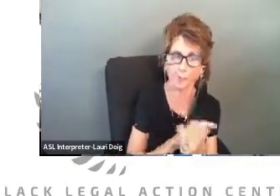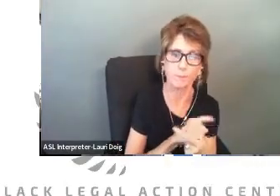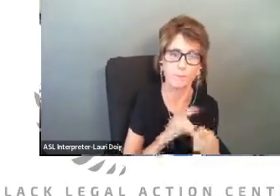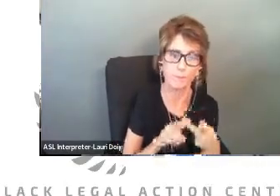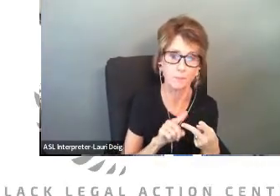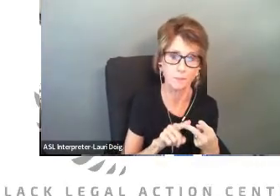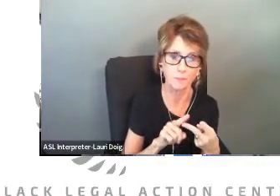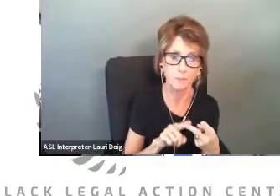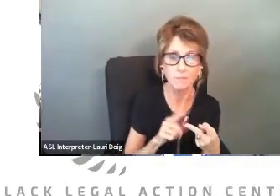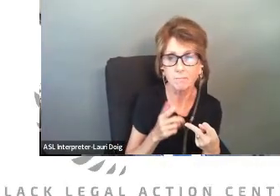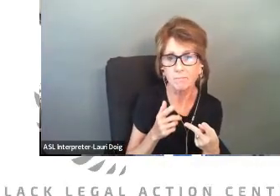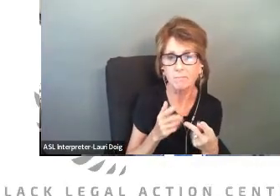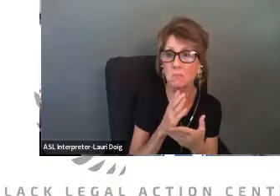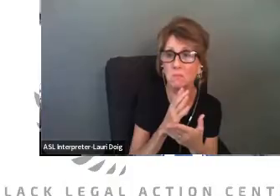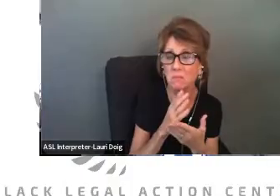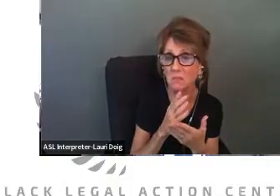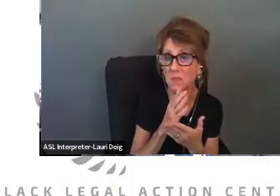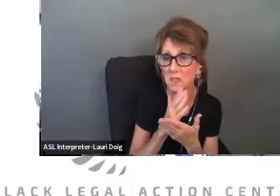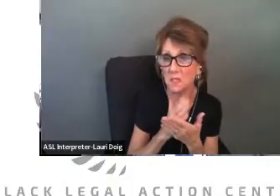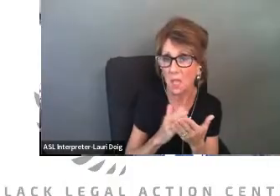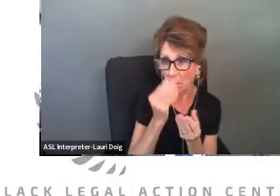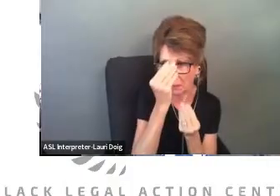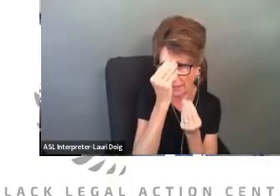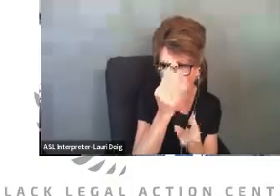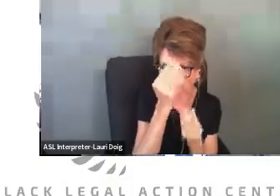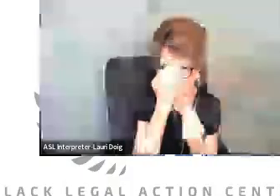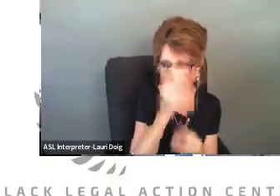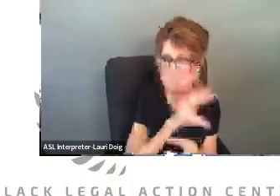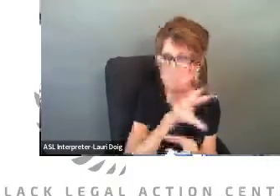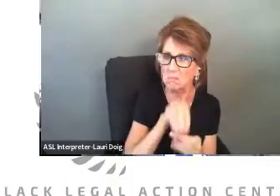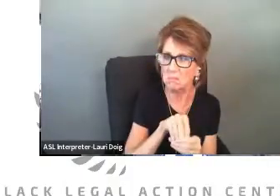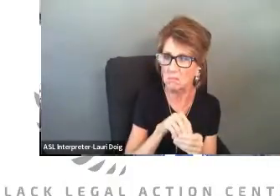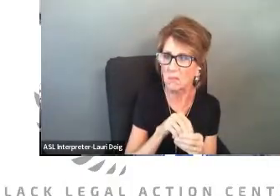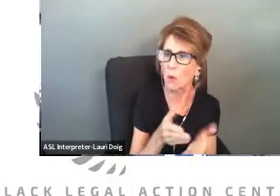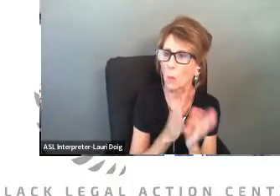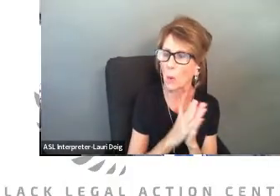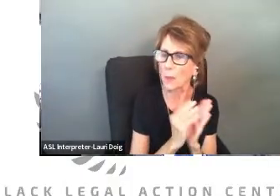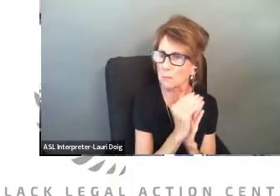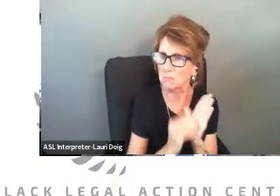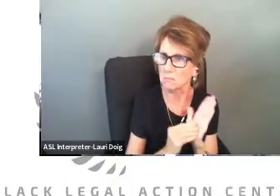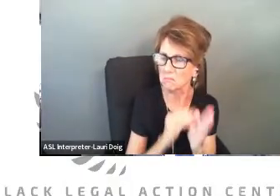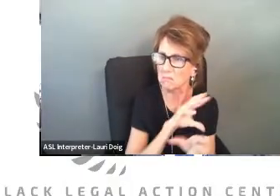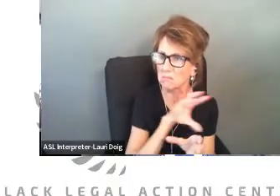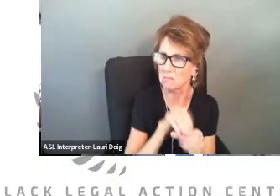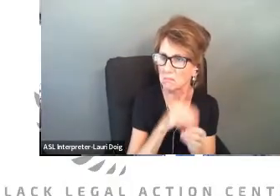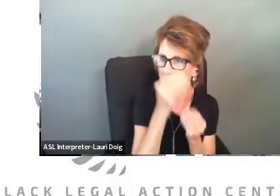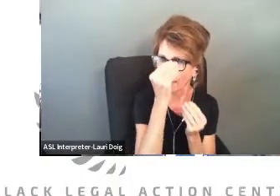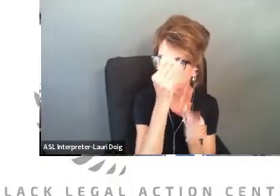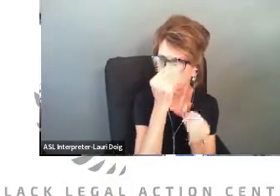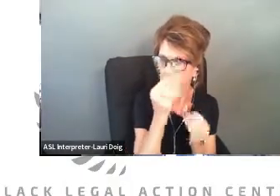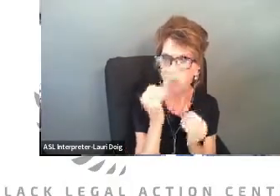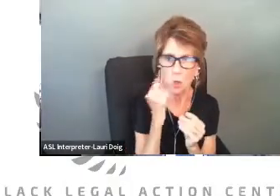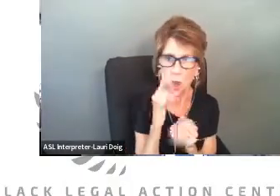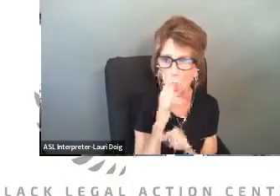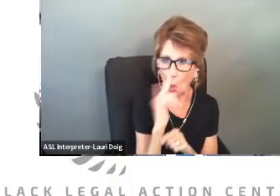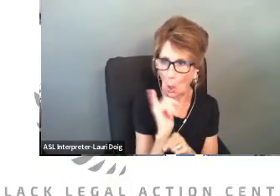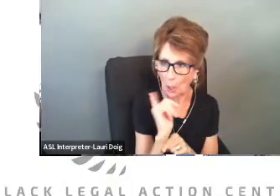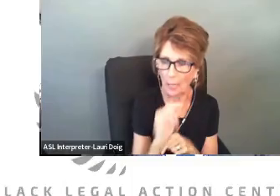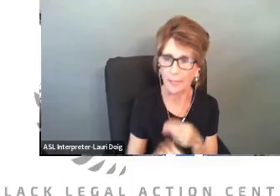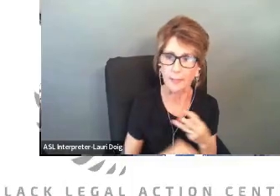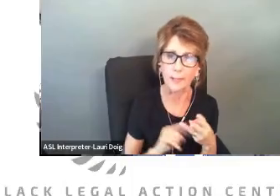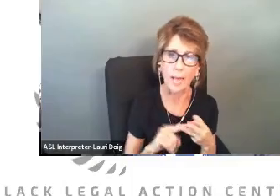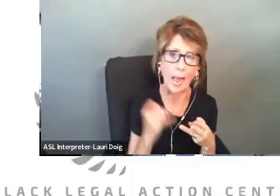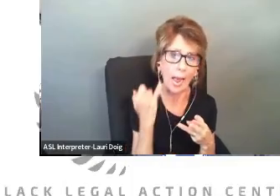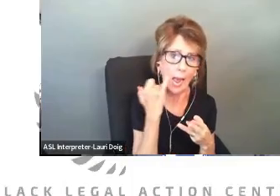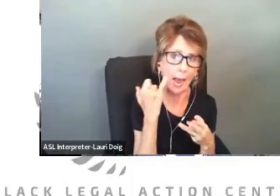information that you might be useful for you to include in your request. And when we're constructing the request,